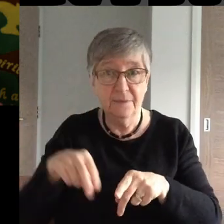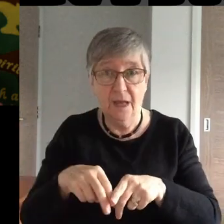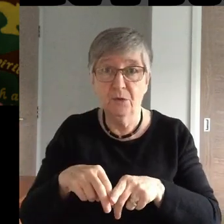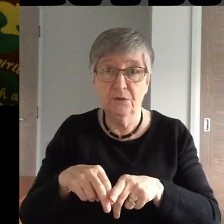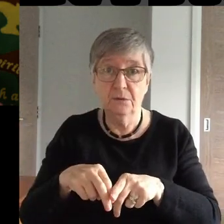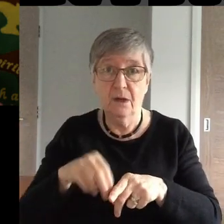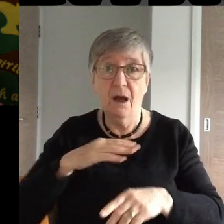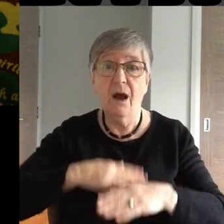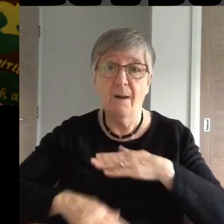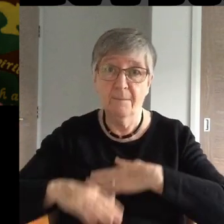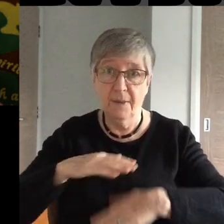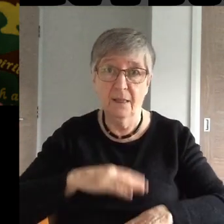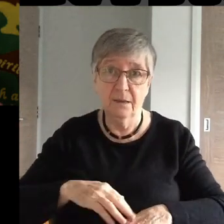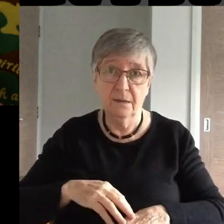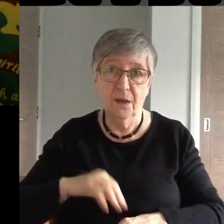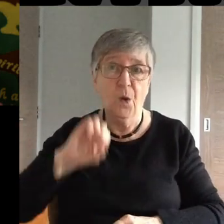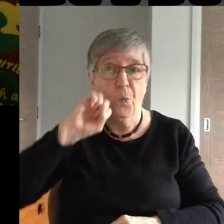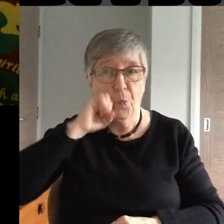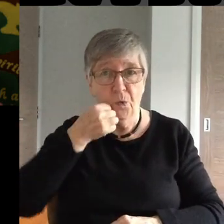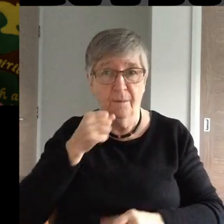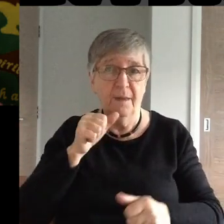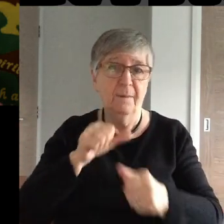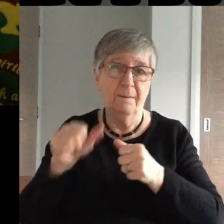the best sermon you had ever preached.